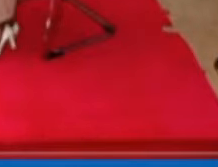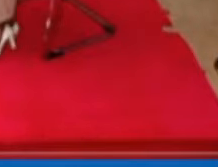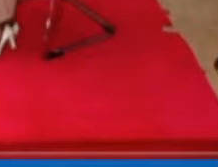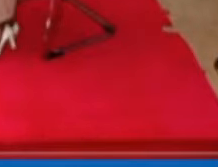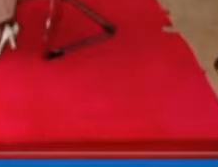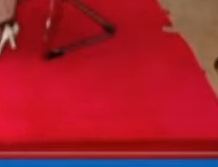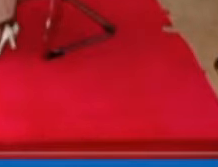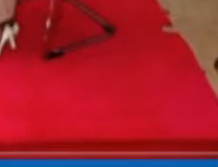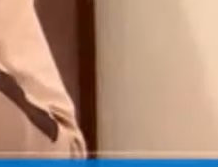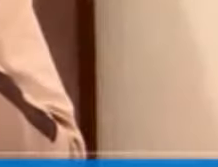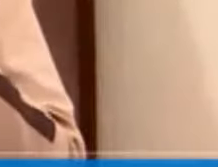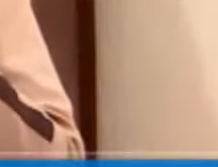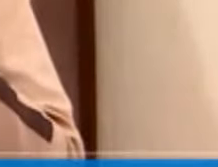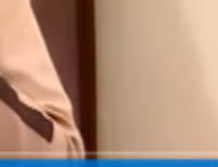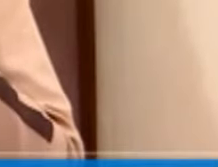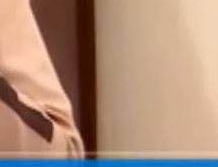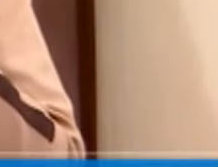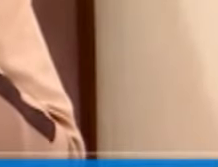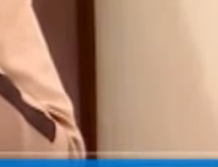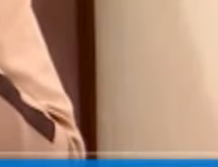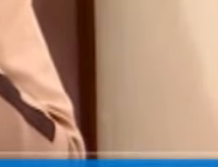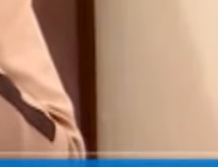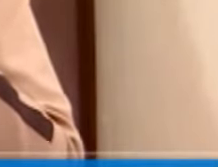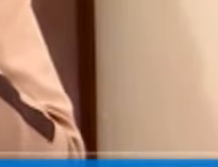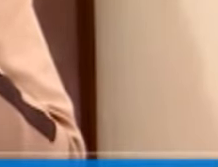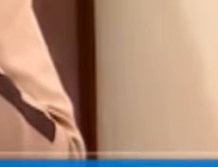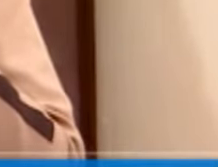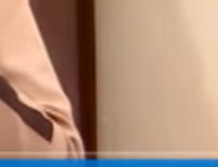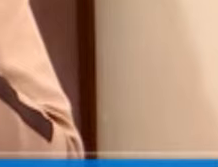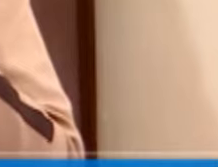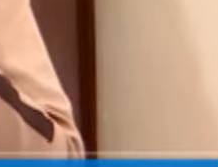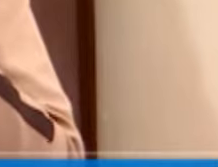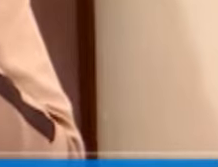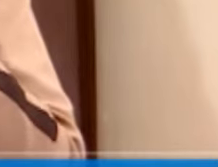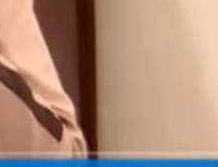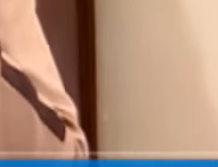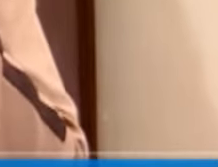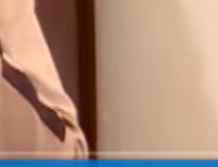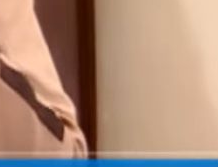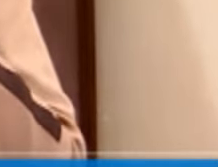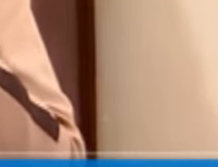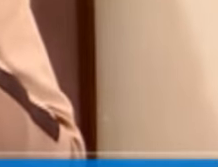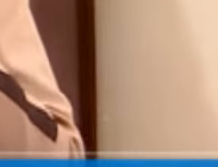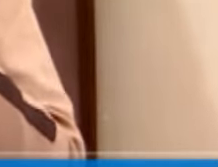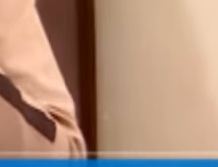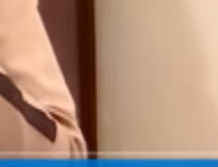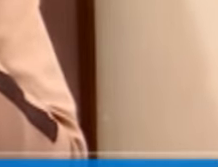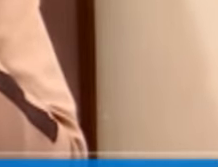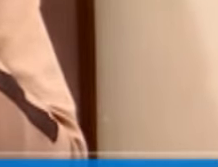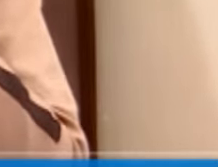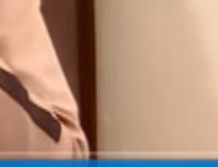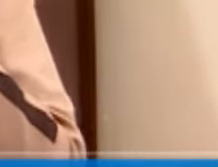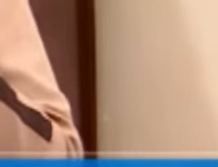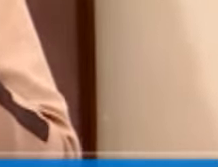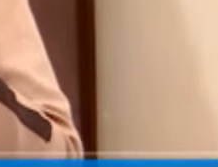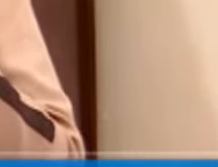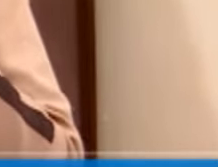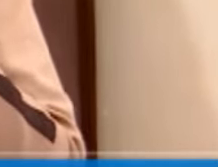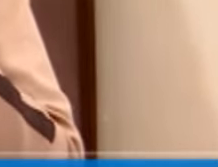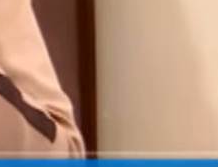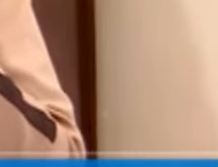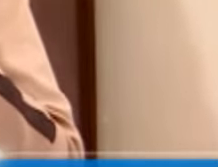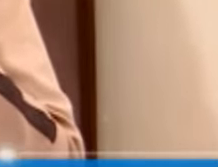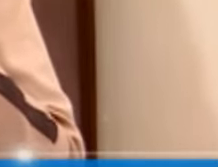solutions. We've seen so many Kenyans coming up with solutions within the energy industry. Young men learning how to